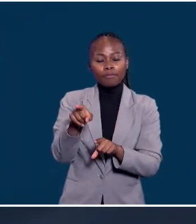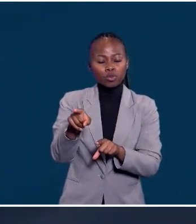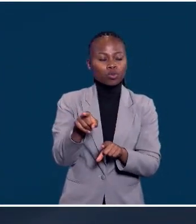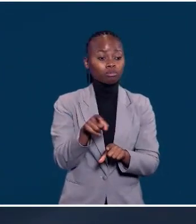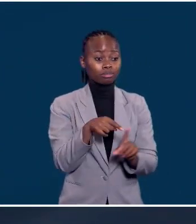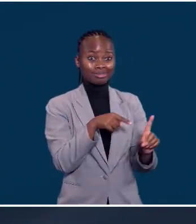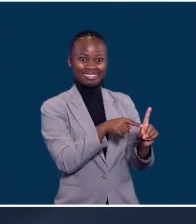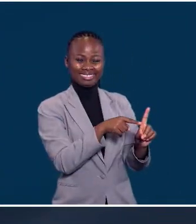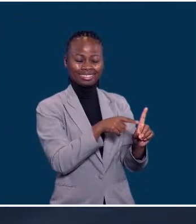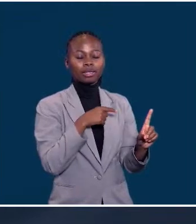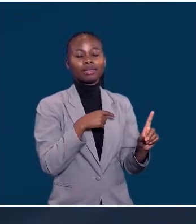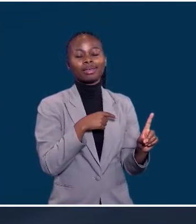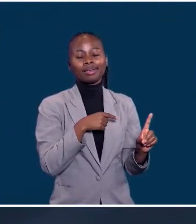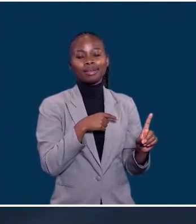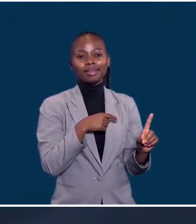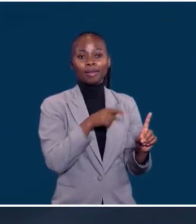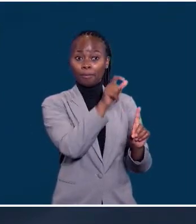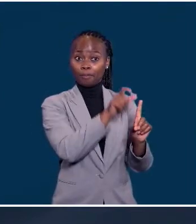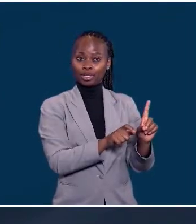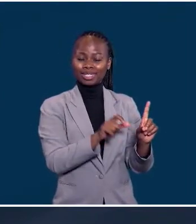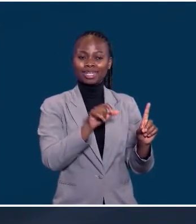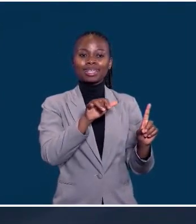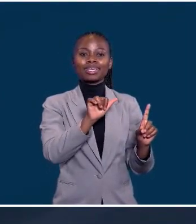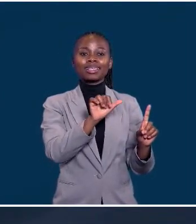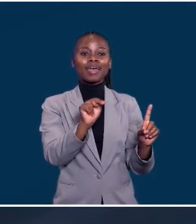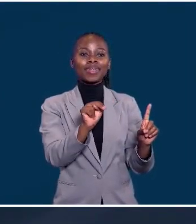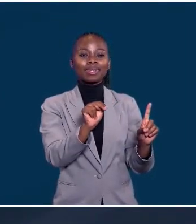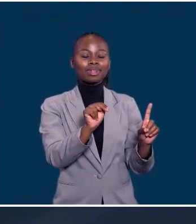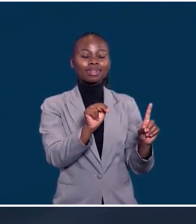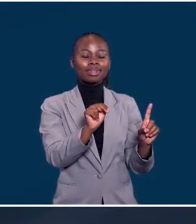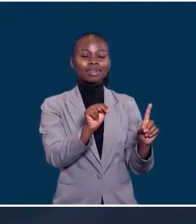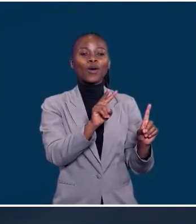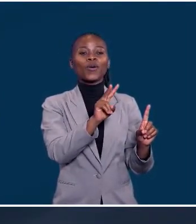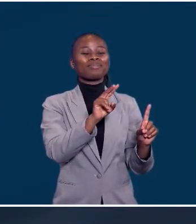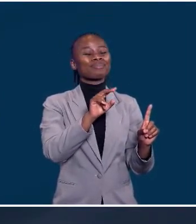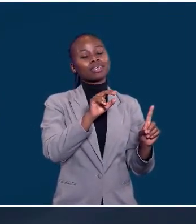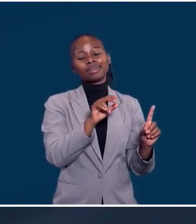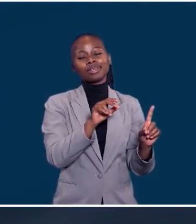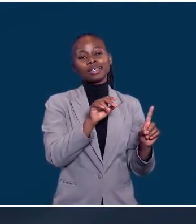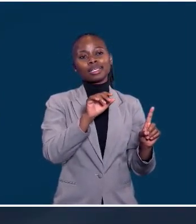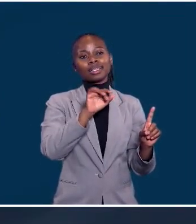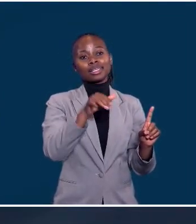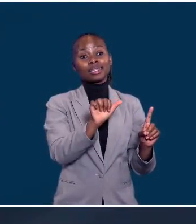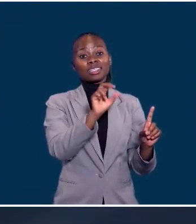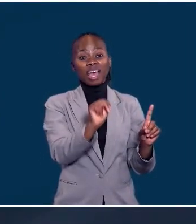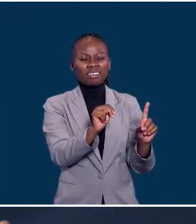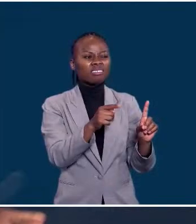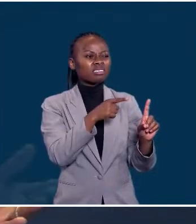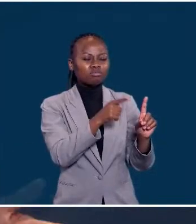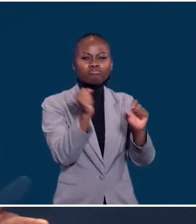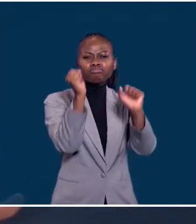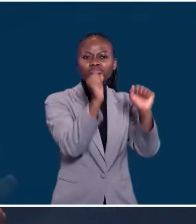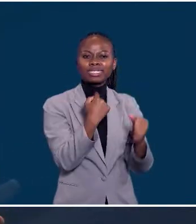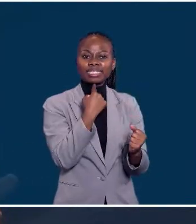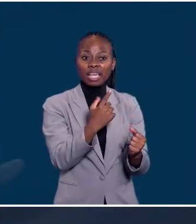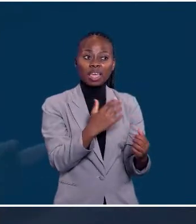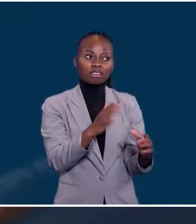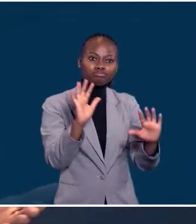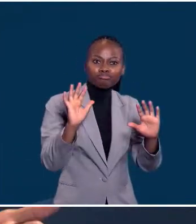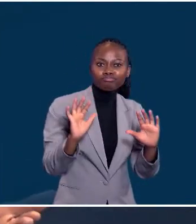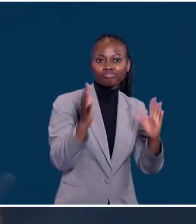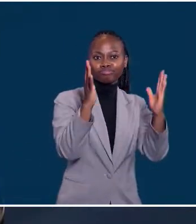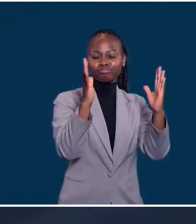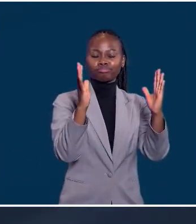message. It made a lot of Stellenbosch alumni in the central bank green with envy.